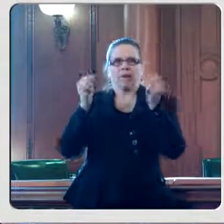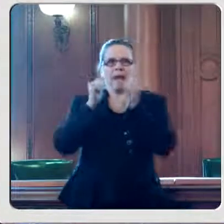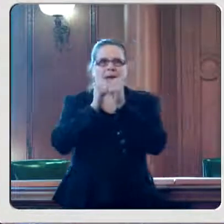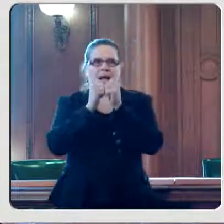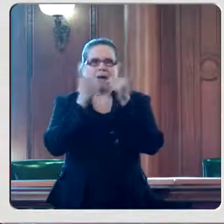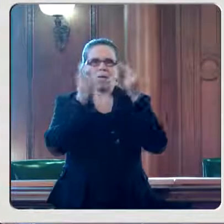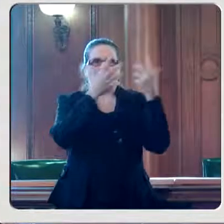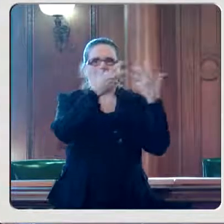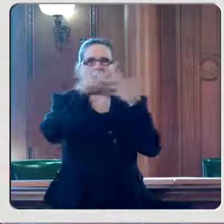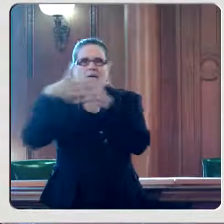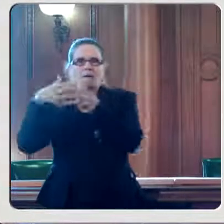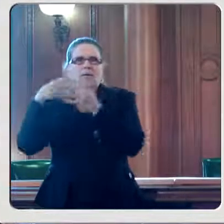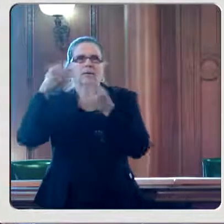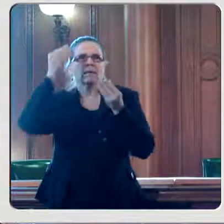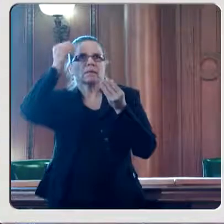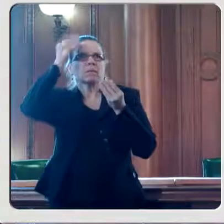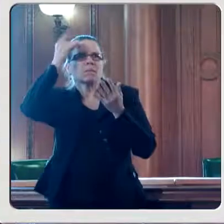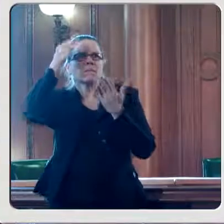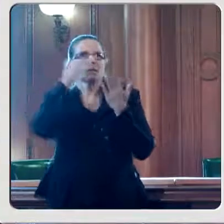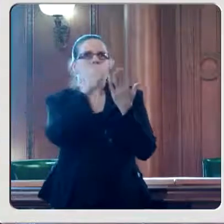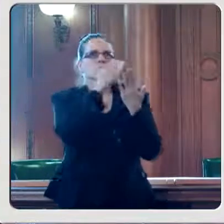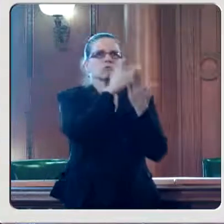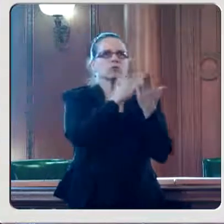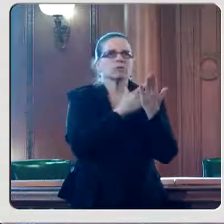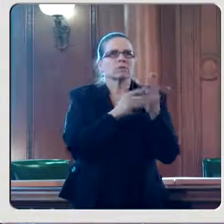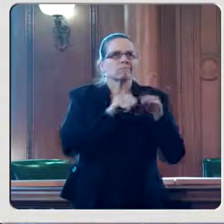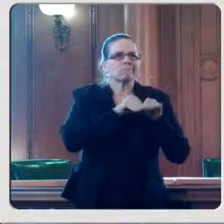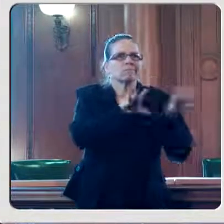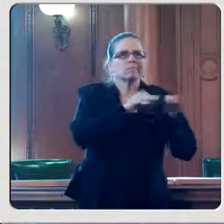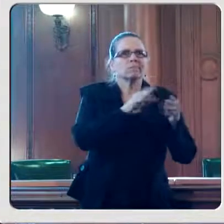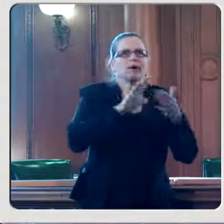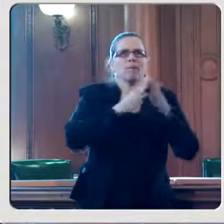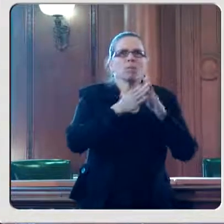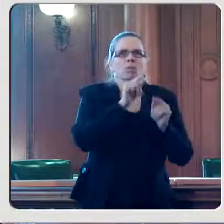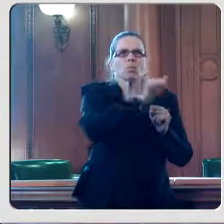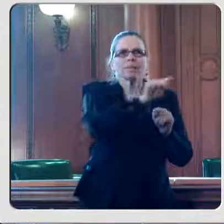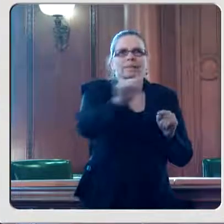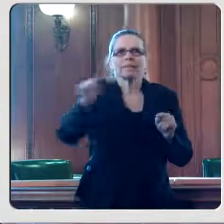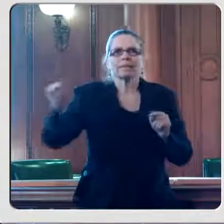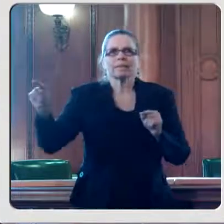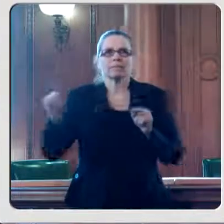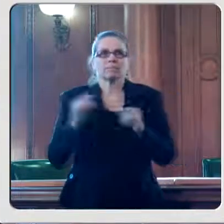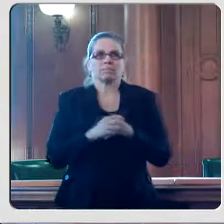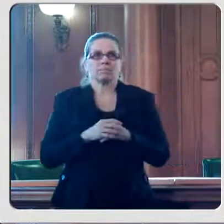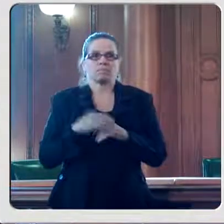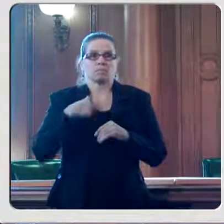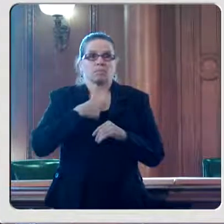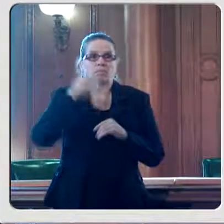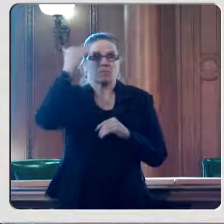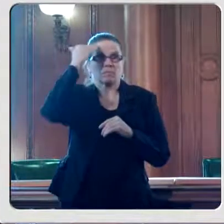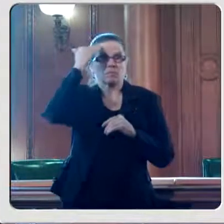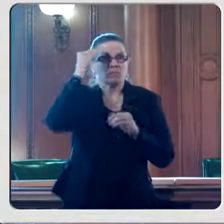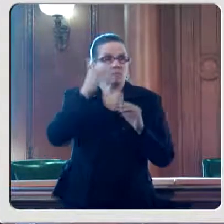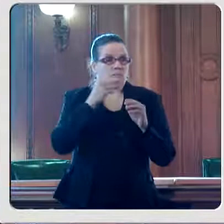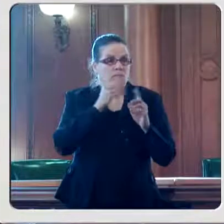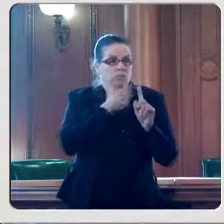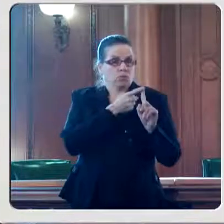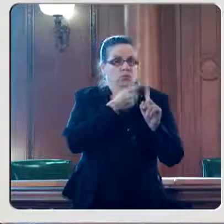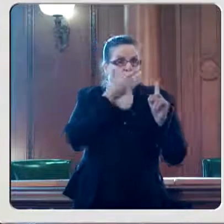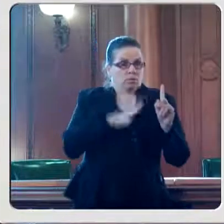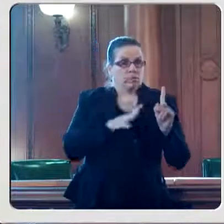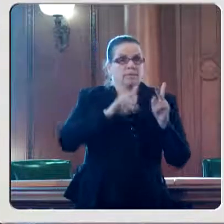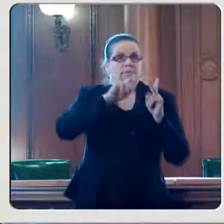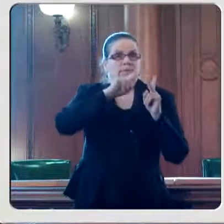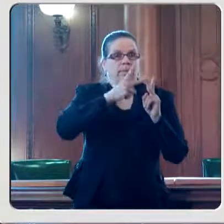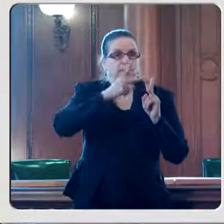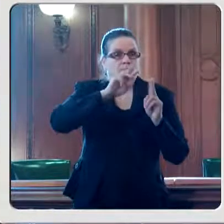being put out, deciphered, tracked, and communication to help individuals who need